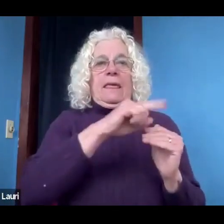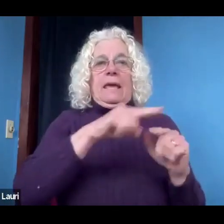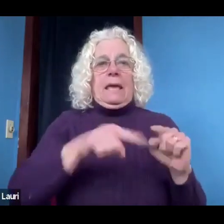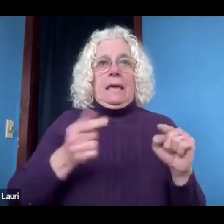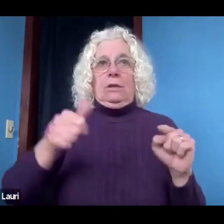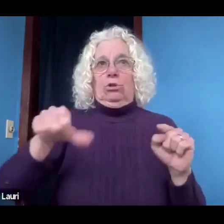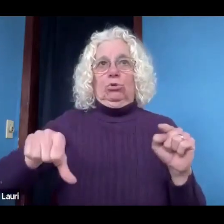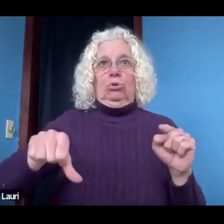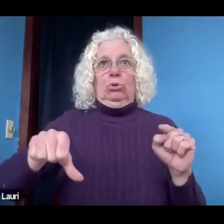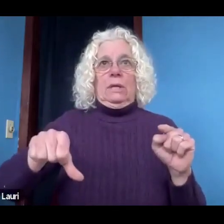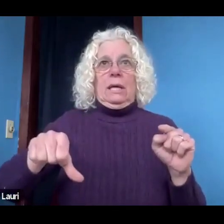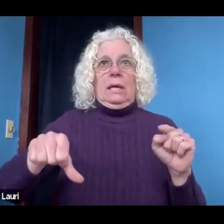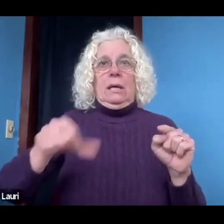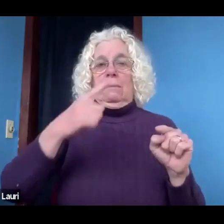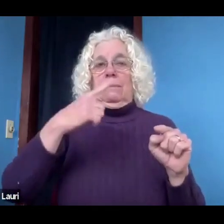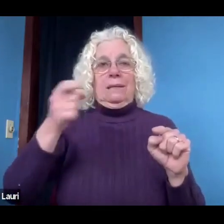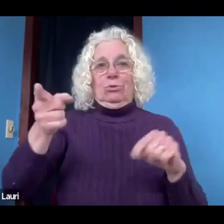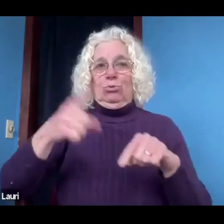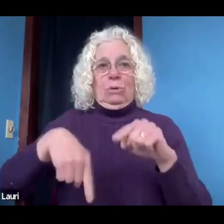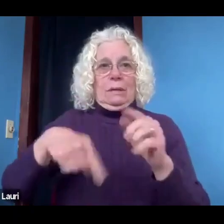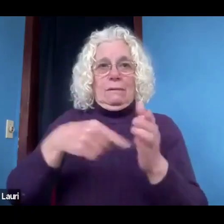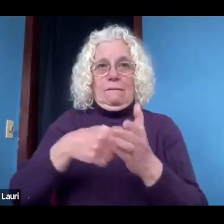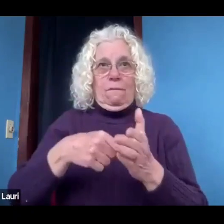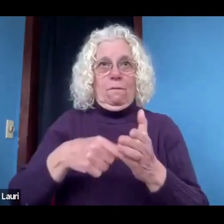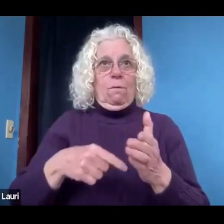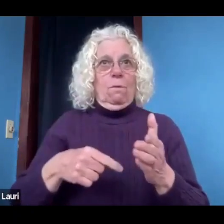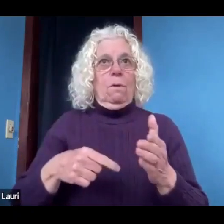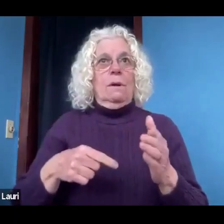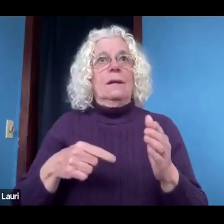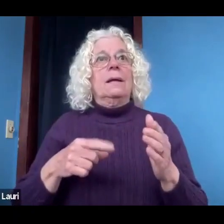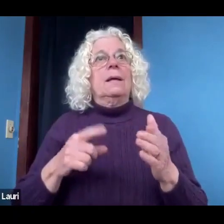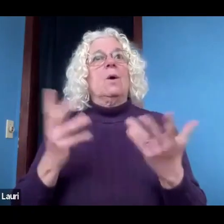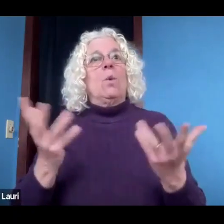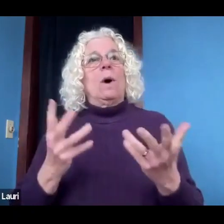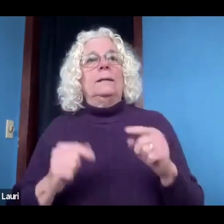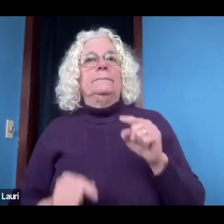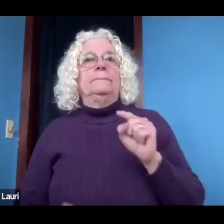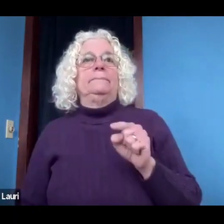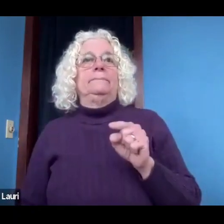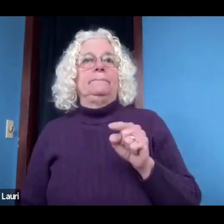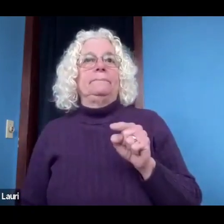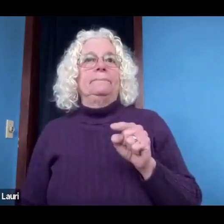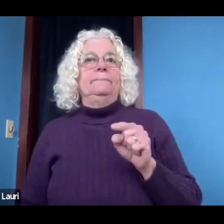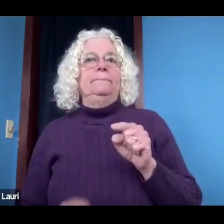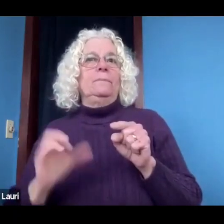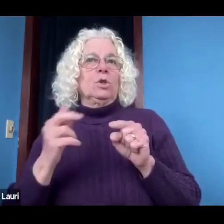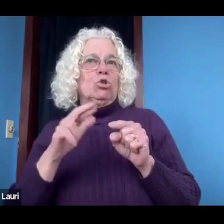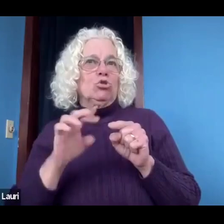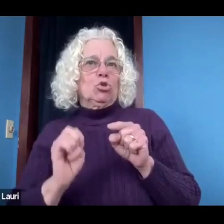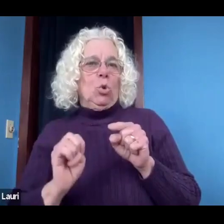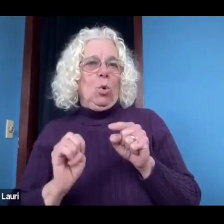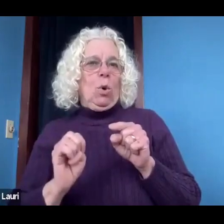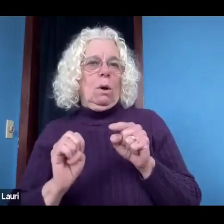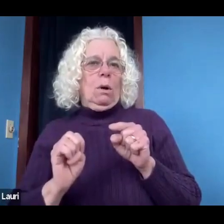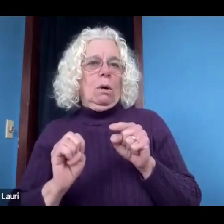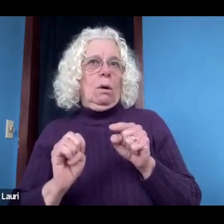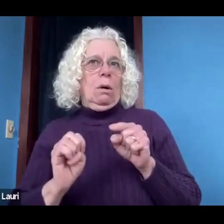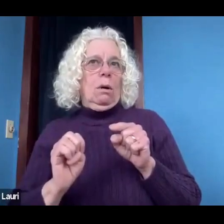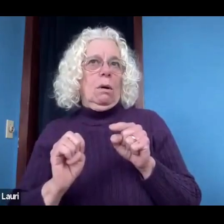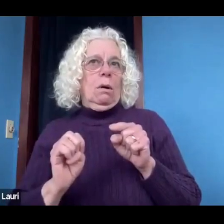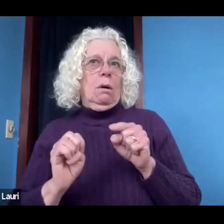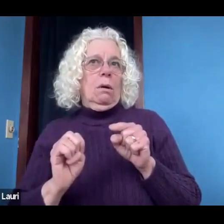to an inability to pay. And those include things like chore services, so in the